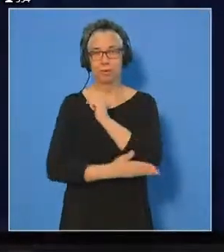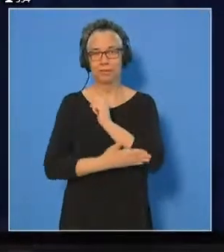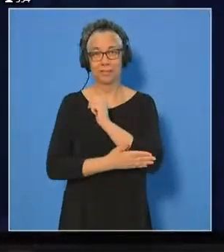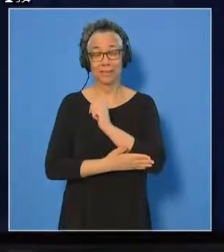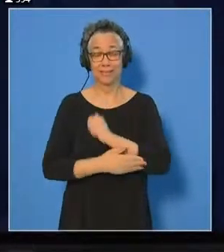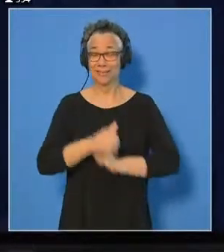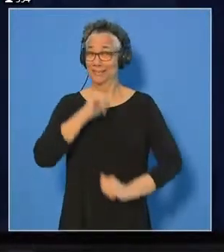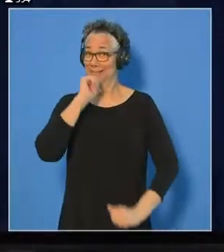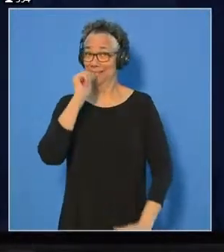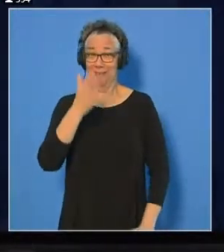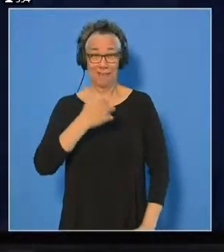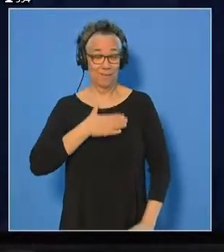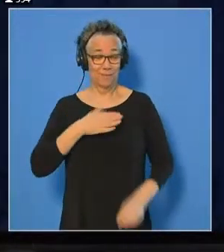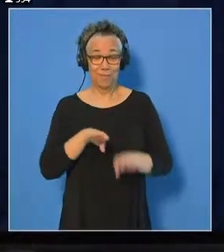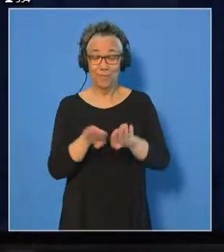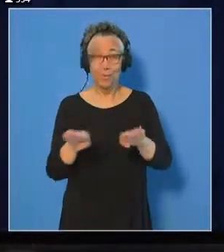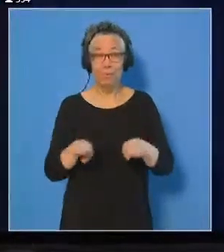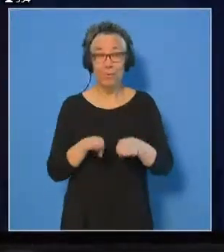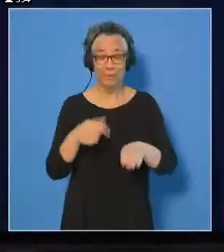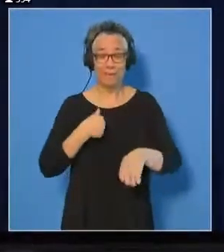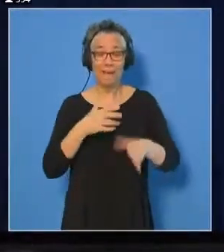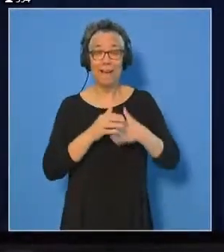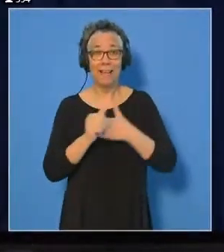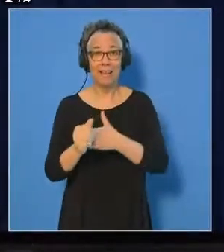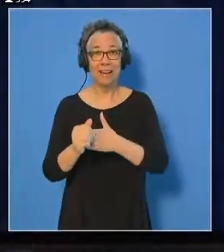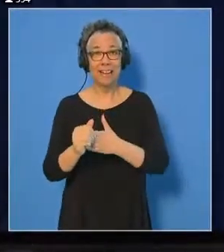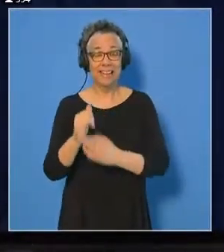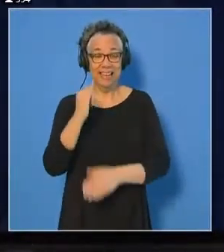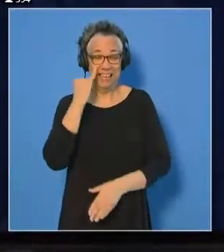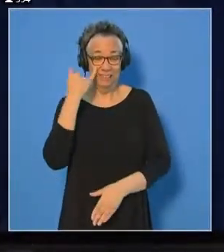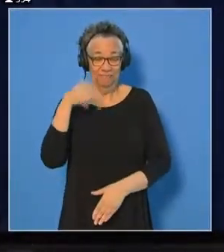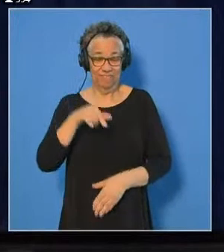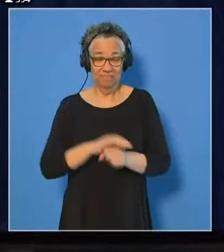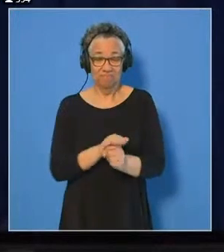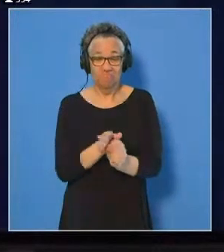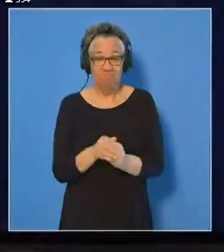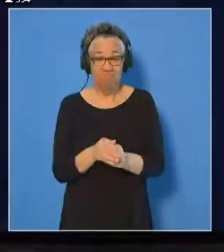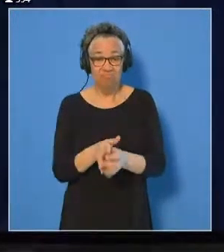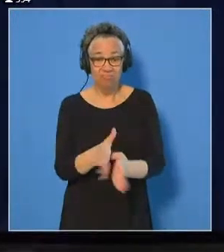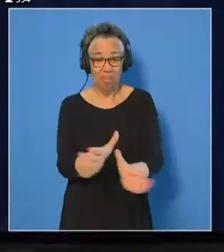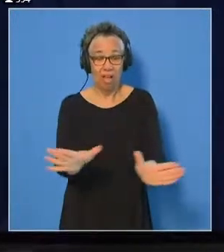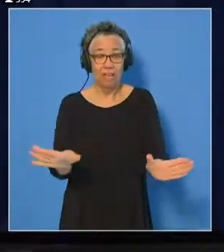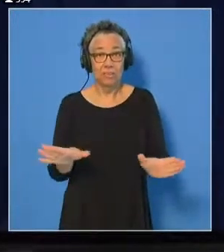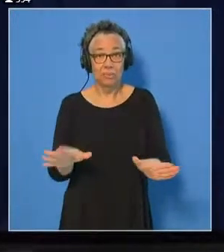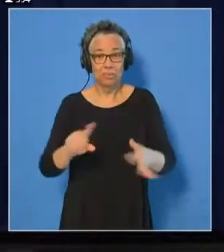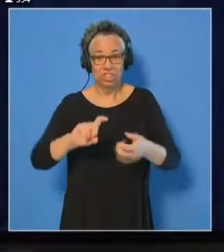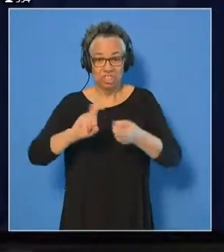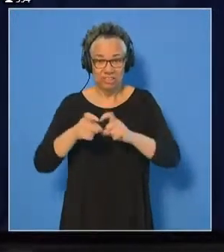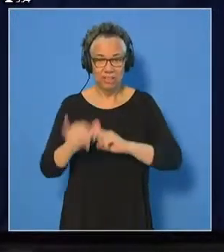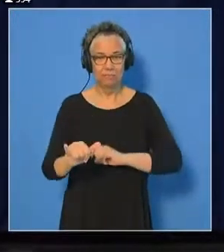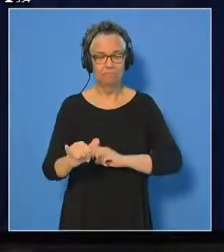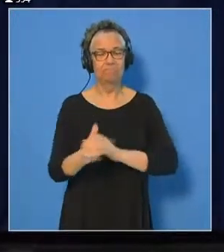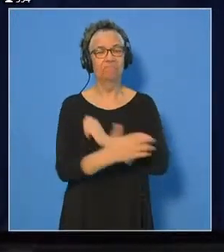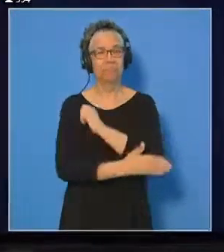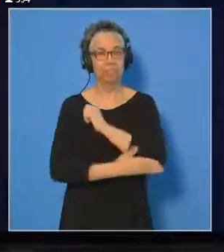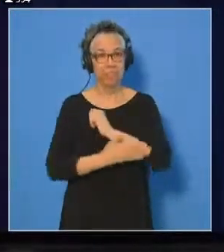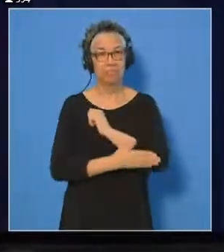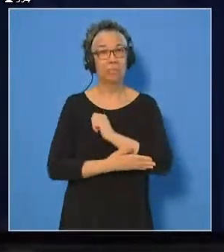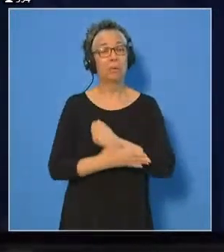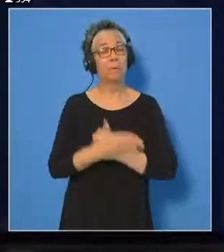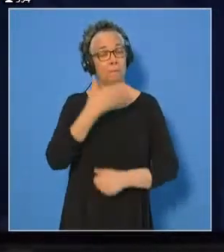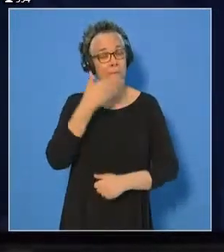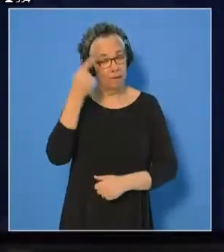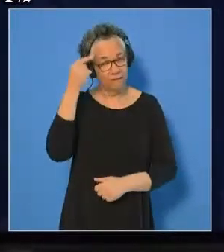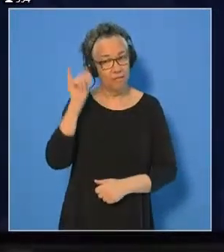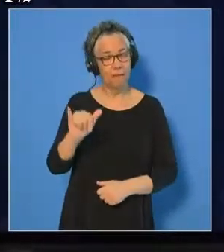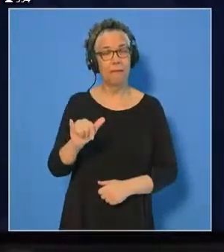lead. And if it takes this virus to turn that page, then our country will be the better for it. Now, the Minister of